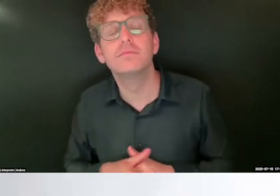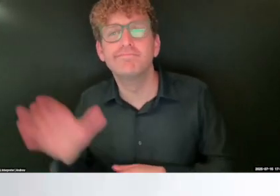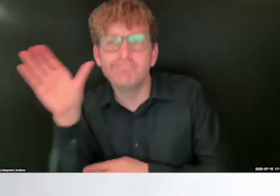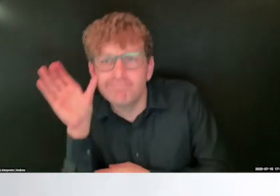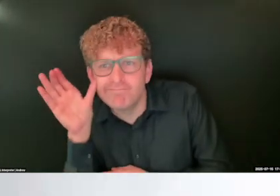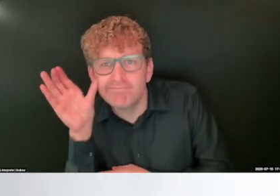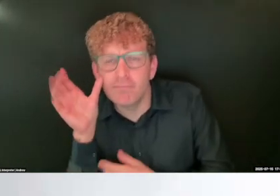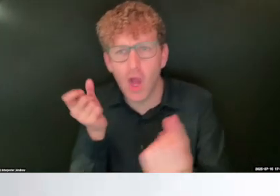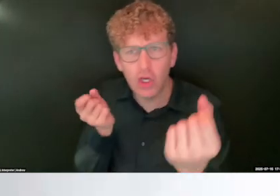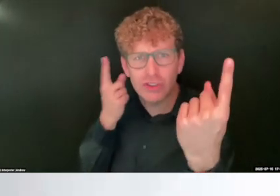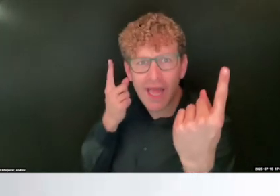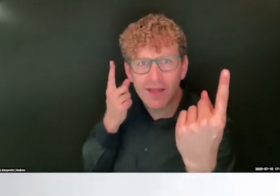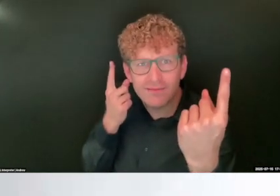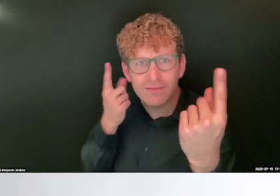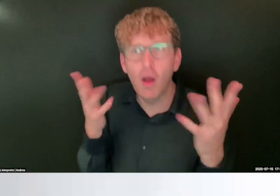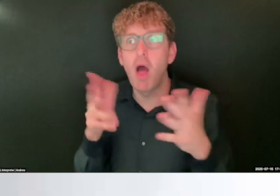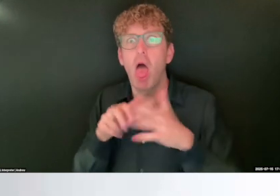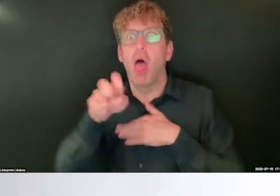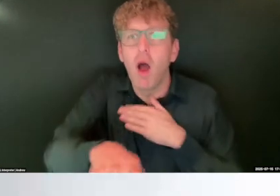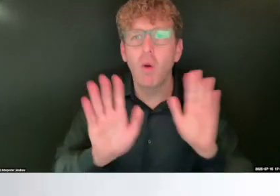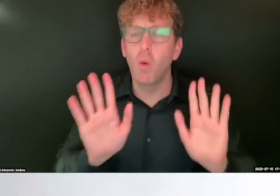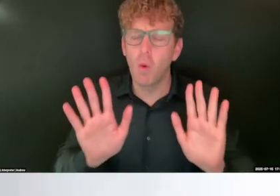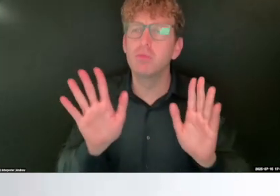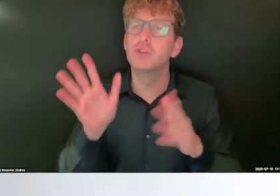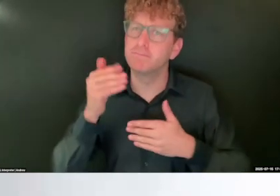judgment or jumping to conclusions.